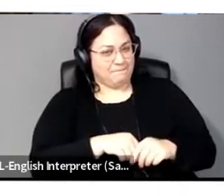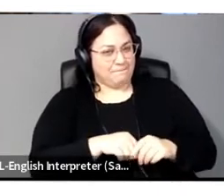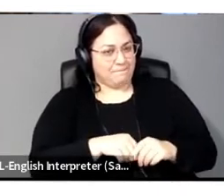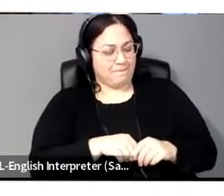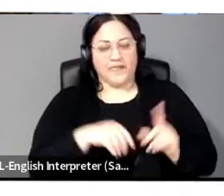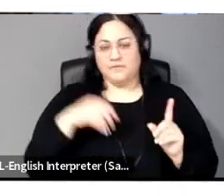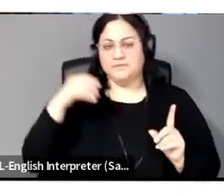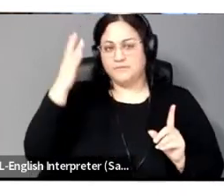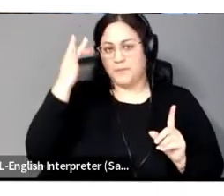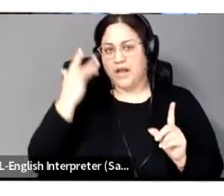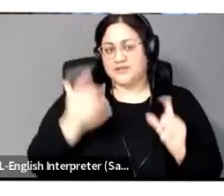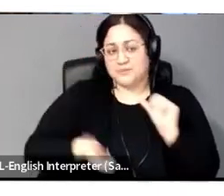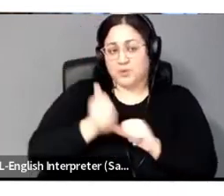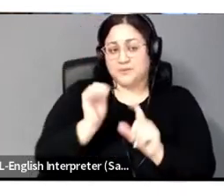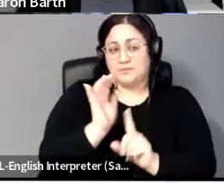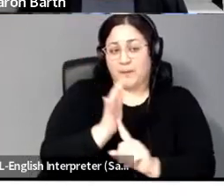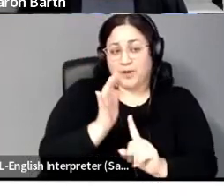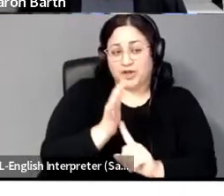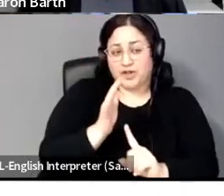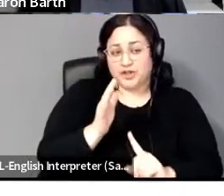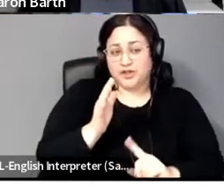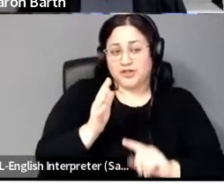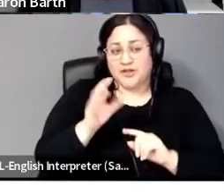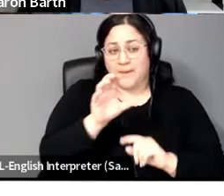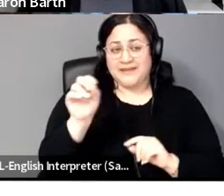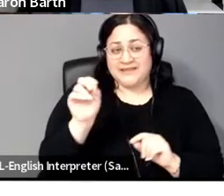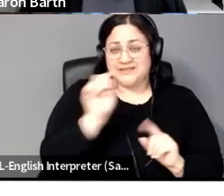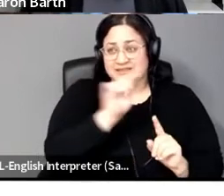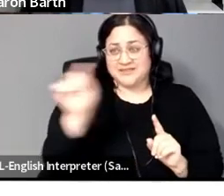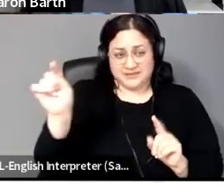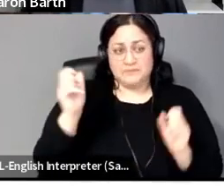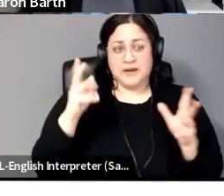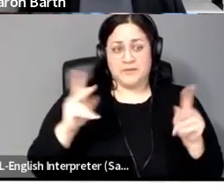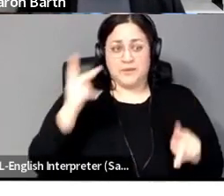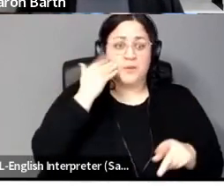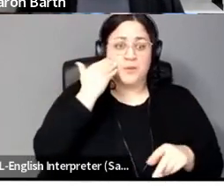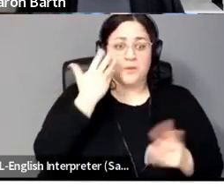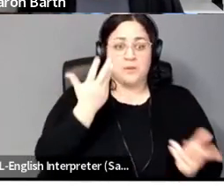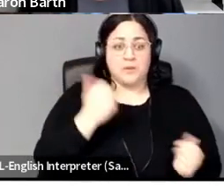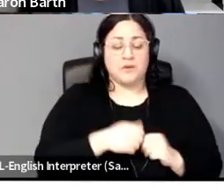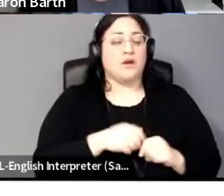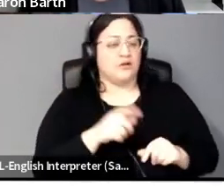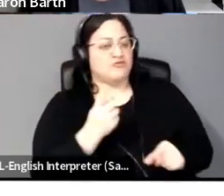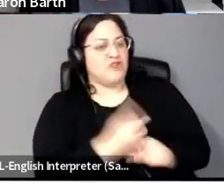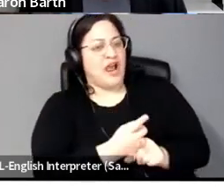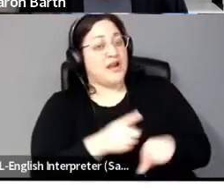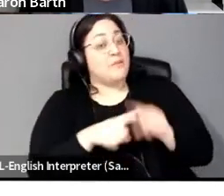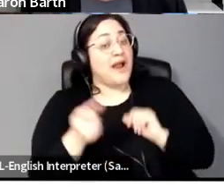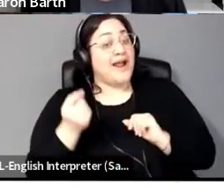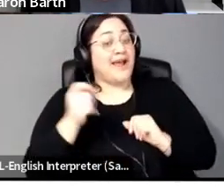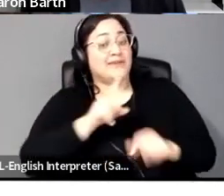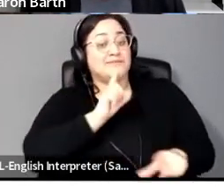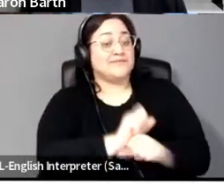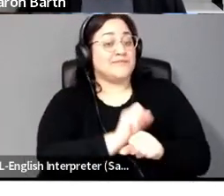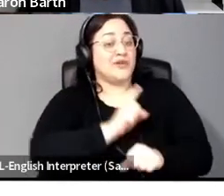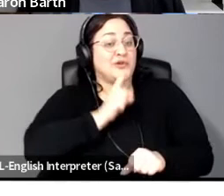they're the most popular brands. You got it. Here are the real answers. So the only one